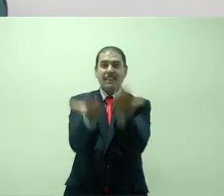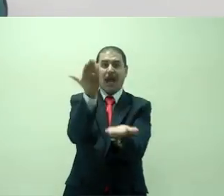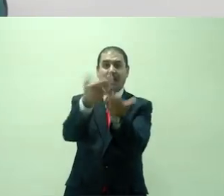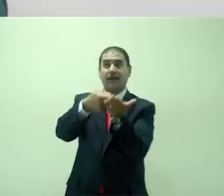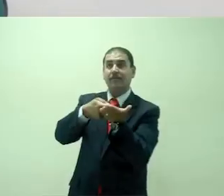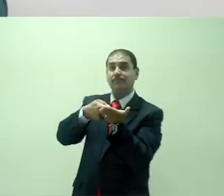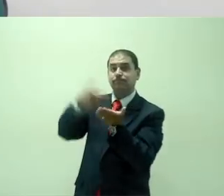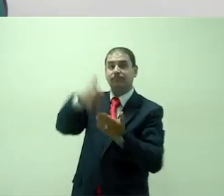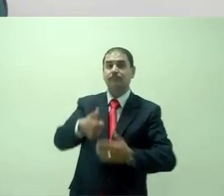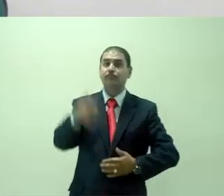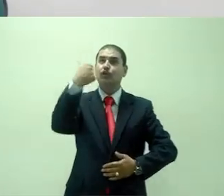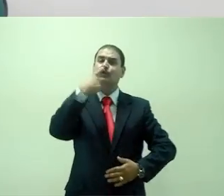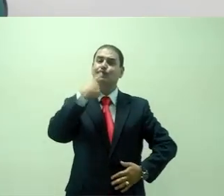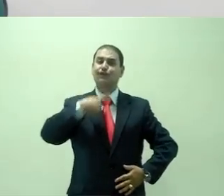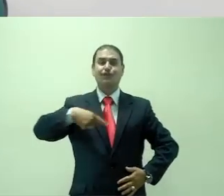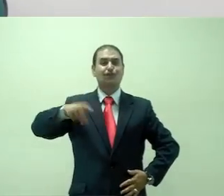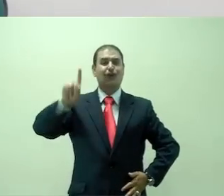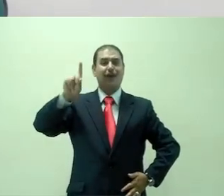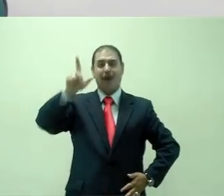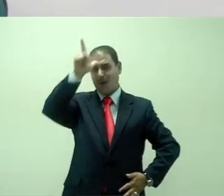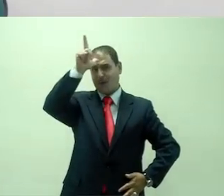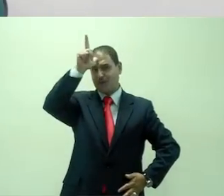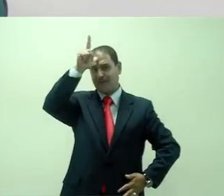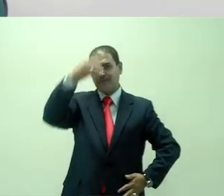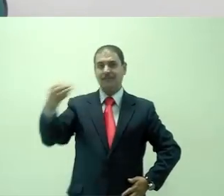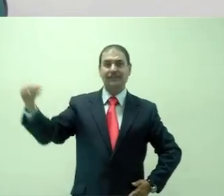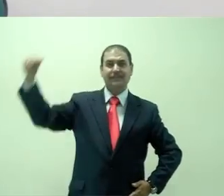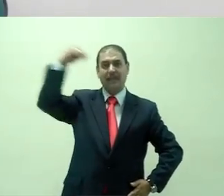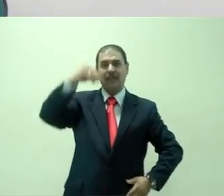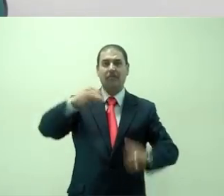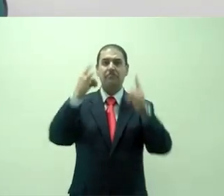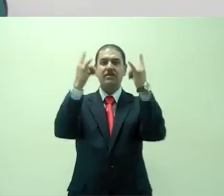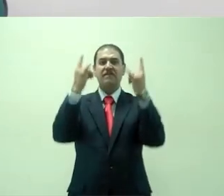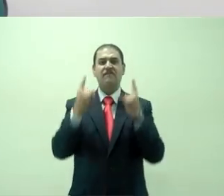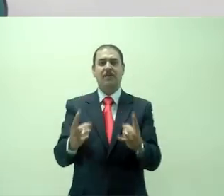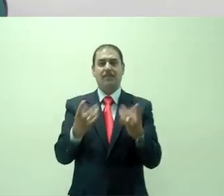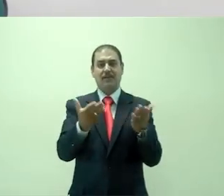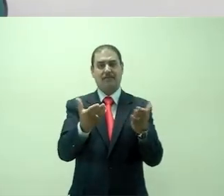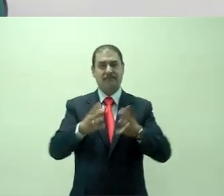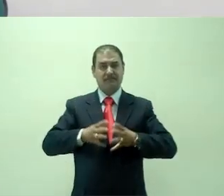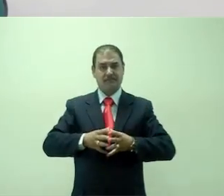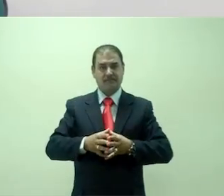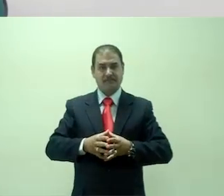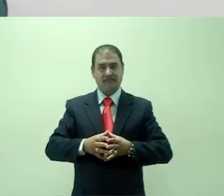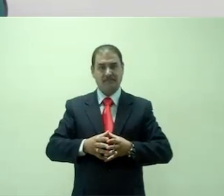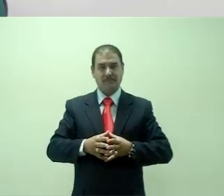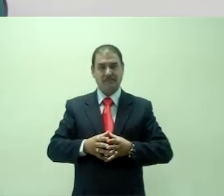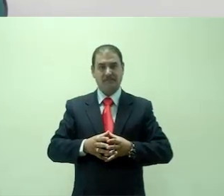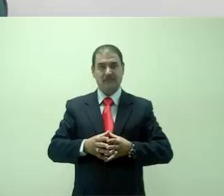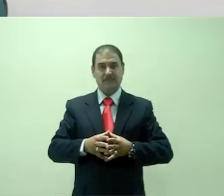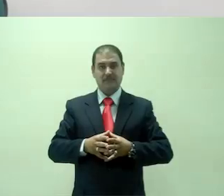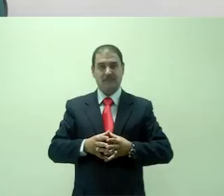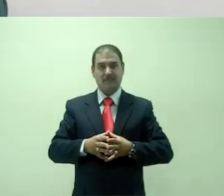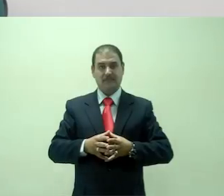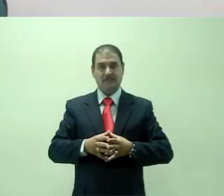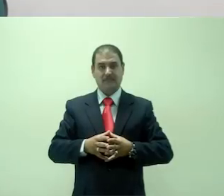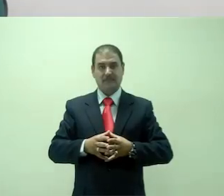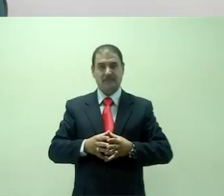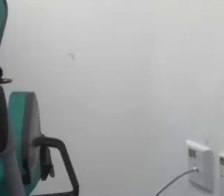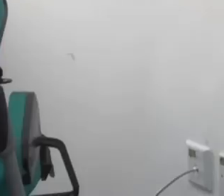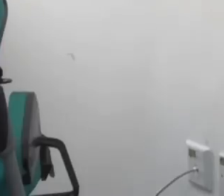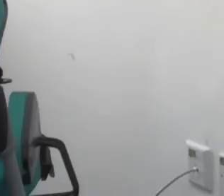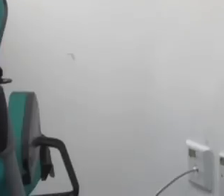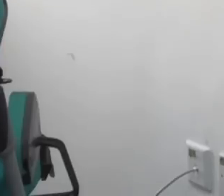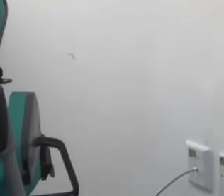for all of us in the disability community to know and to appreciate that really the UN and the